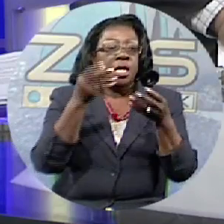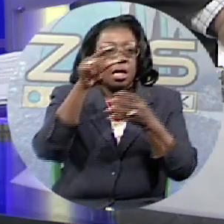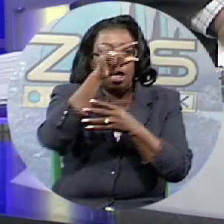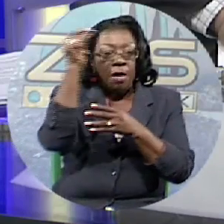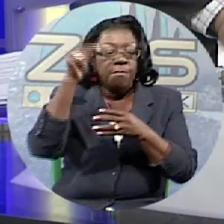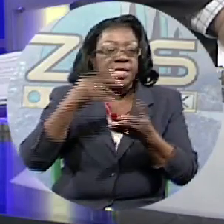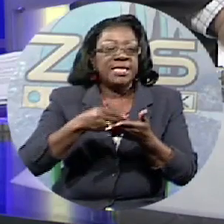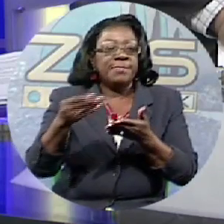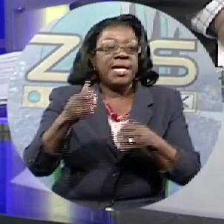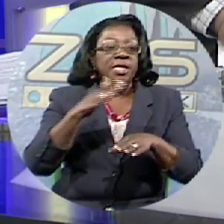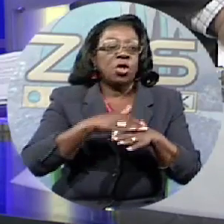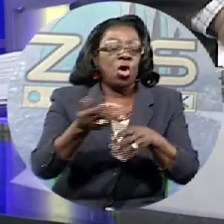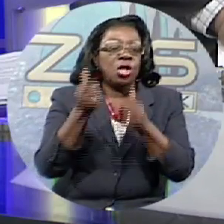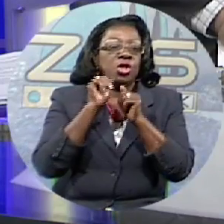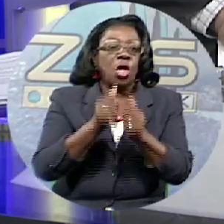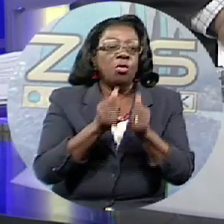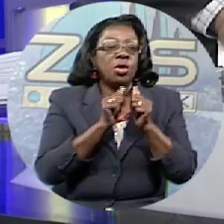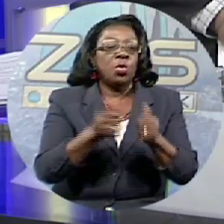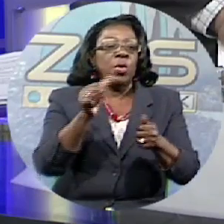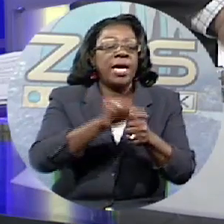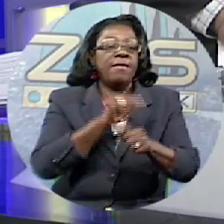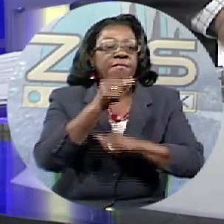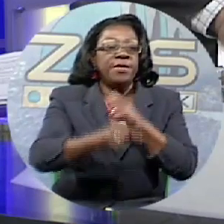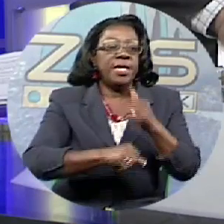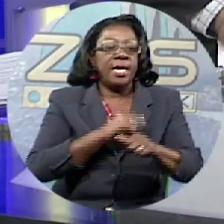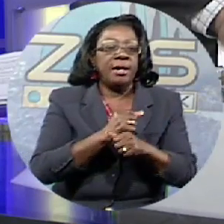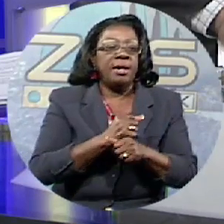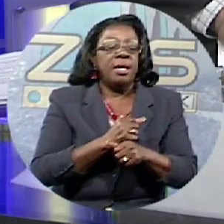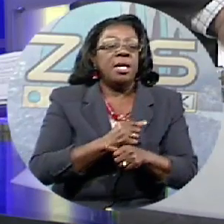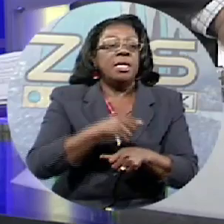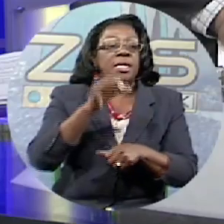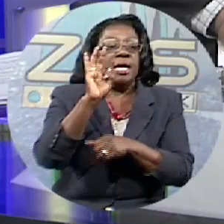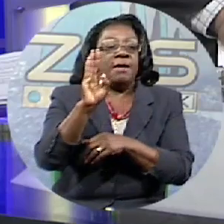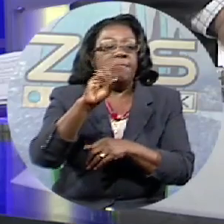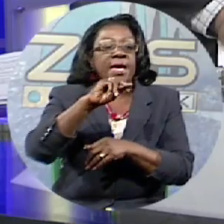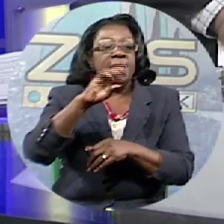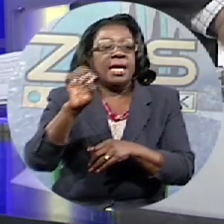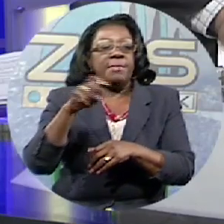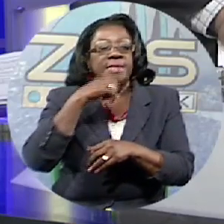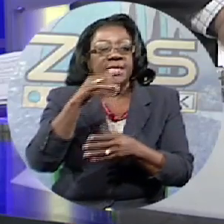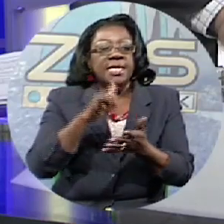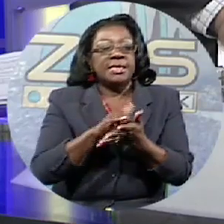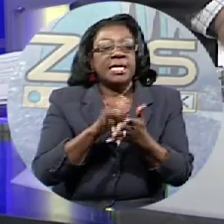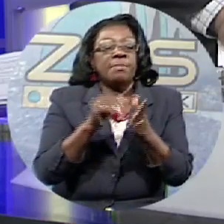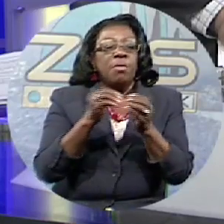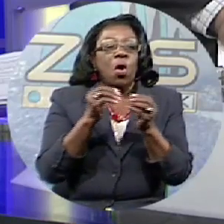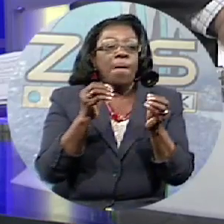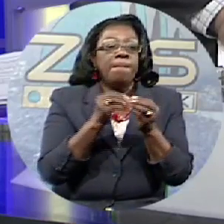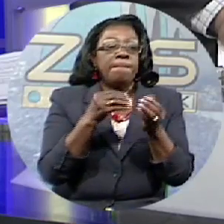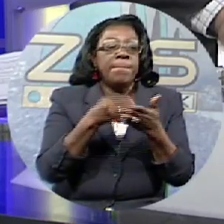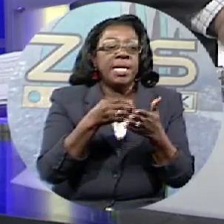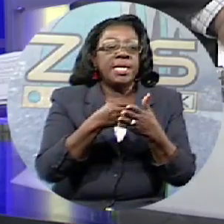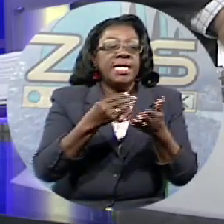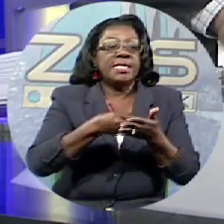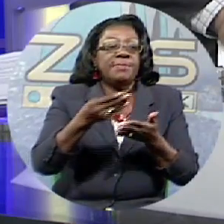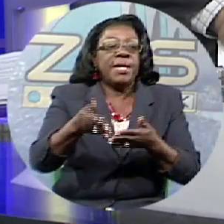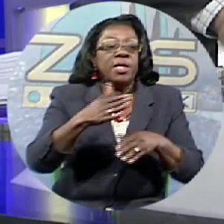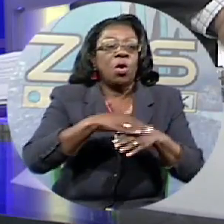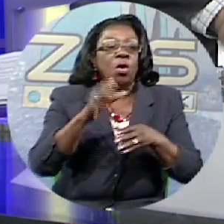annually, following criticism from the opposition that more money is being spent on Carnival than the country's number one cultural